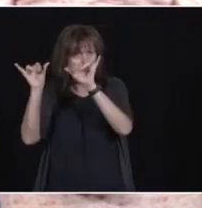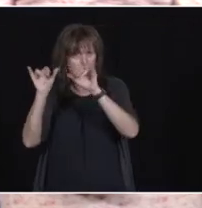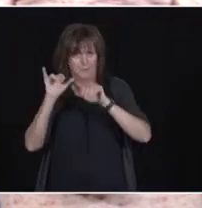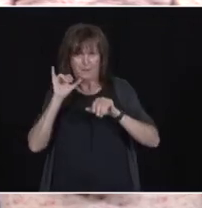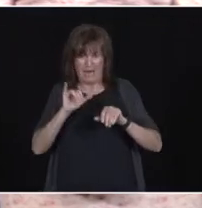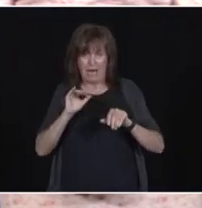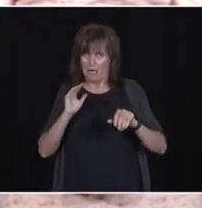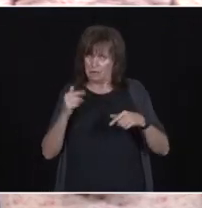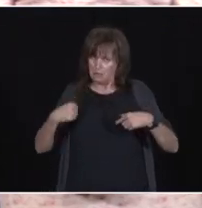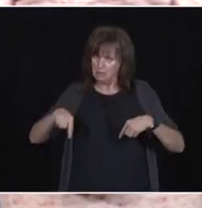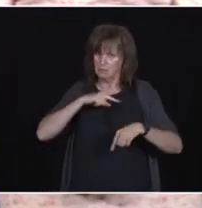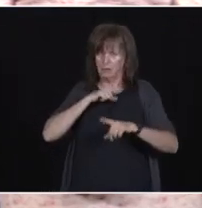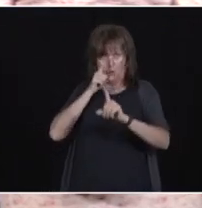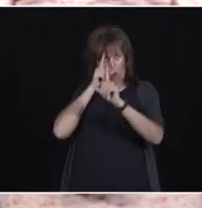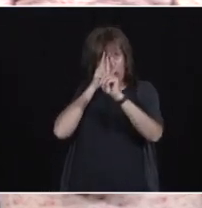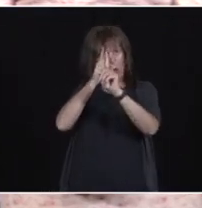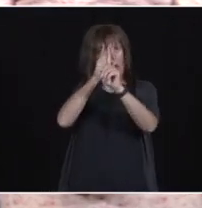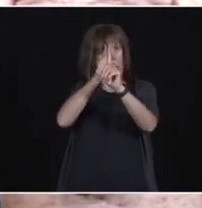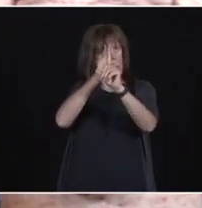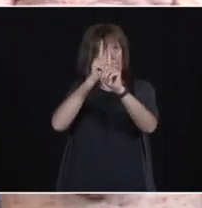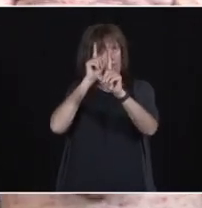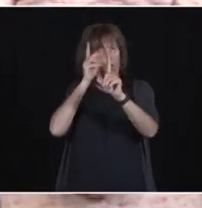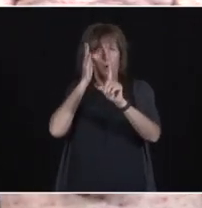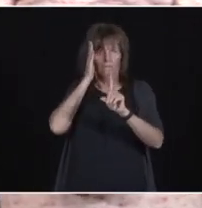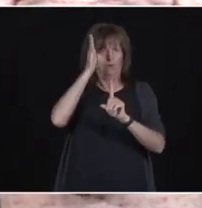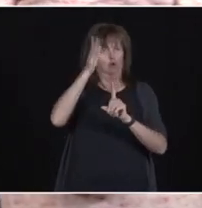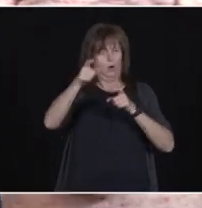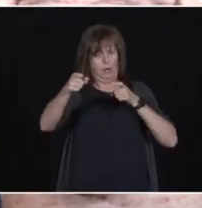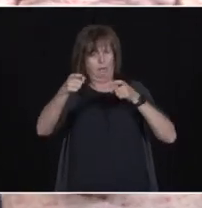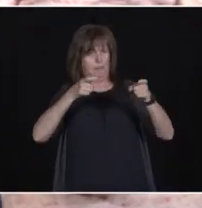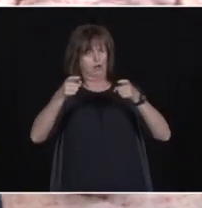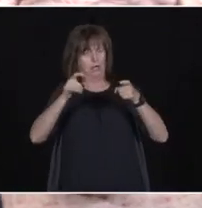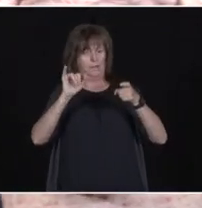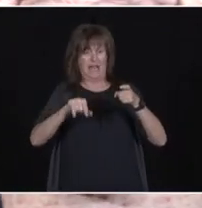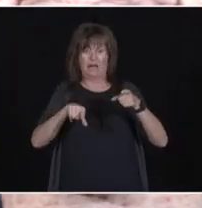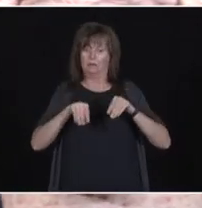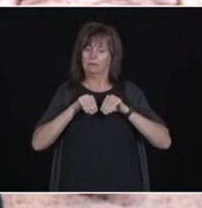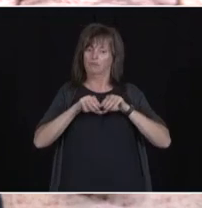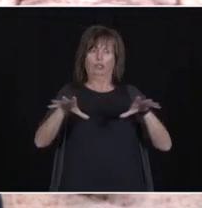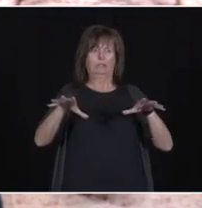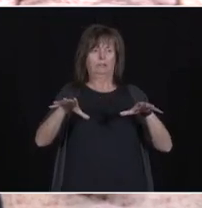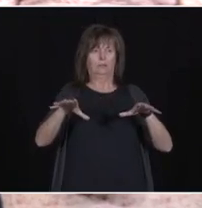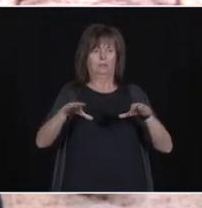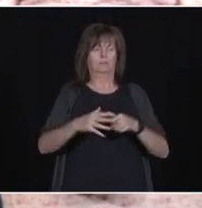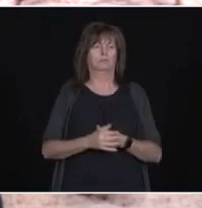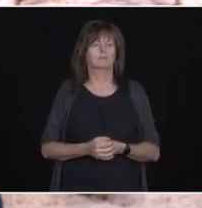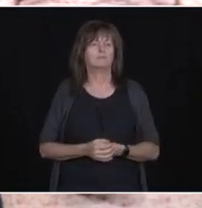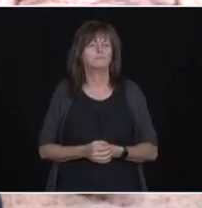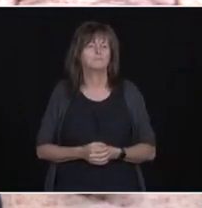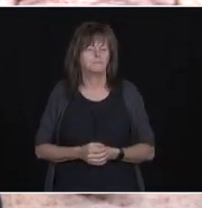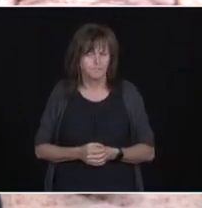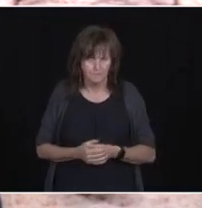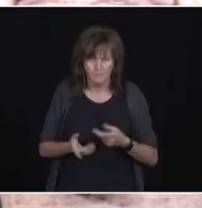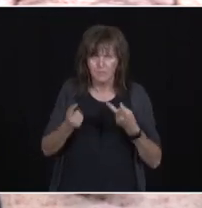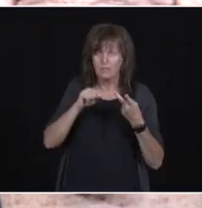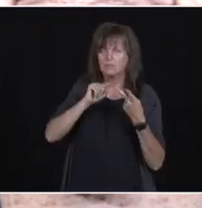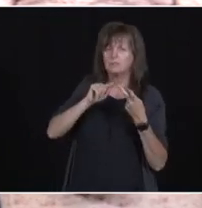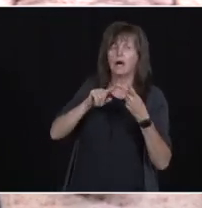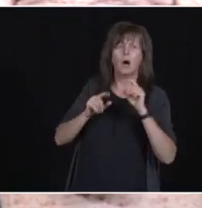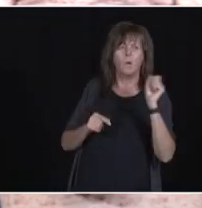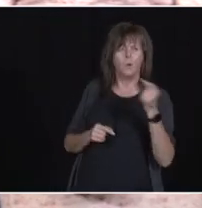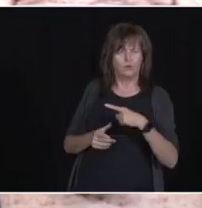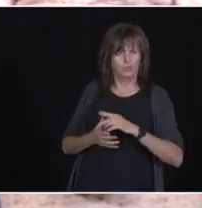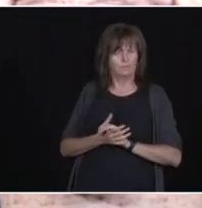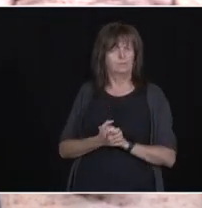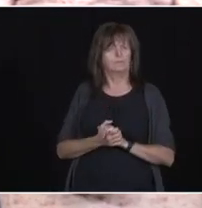move forward. Thank you. Follow up? Yeah, okay, on another subject entirely. The City of St. Catharines has